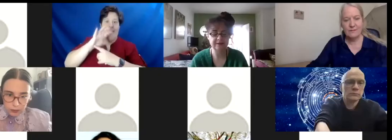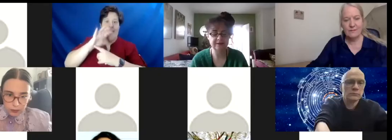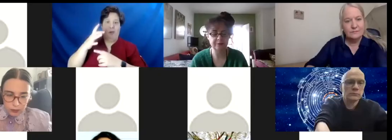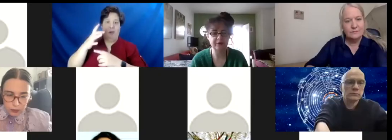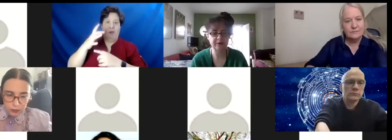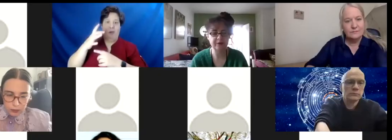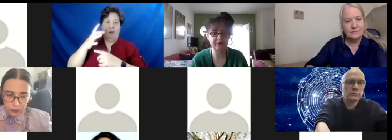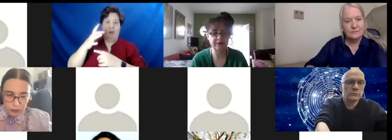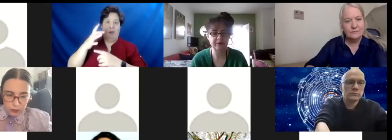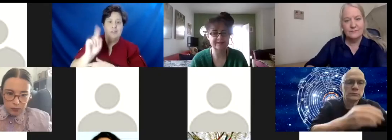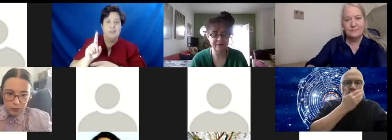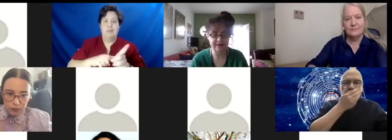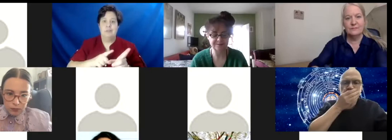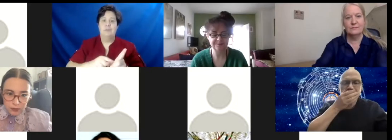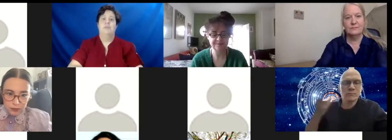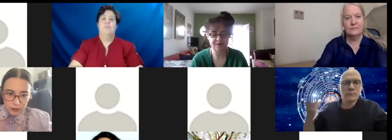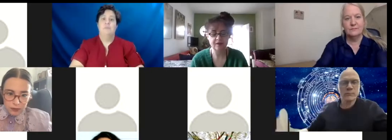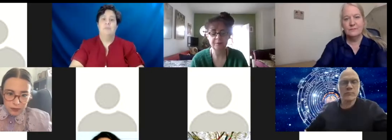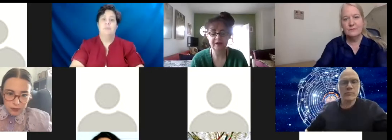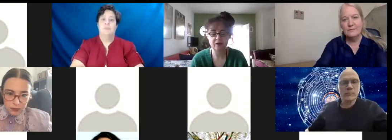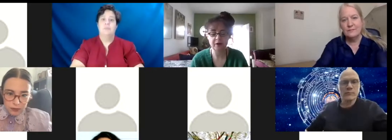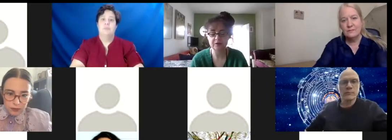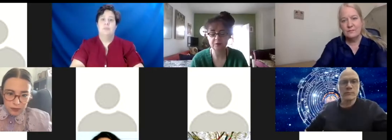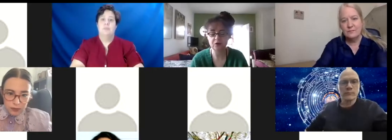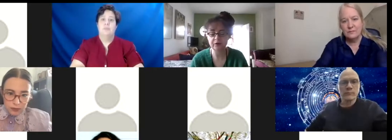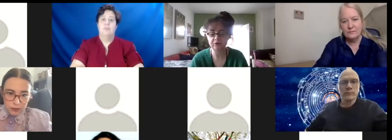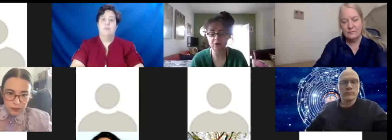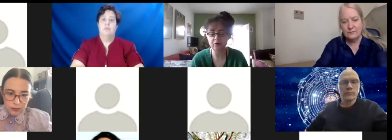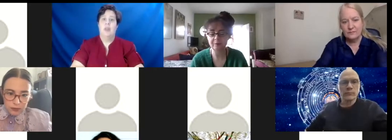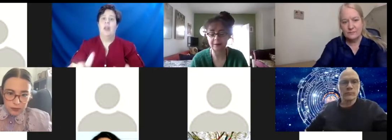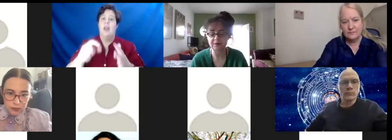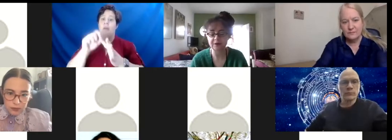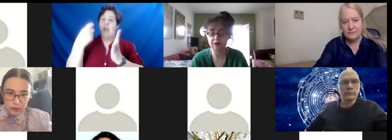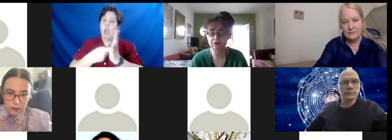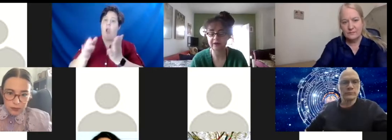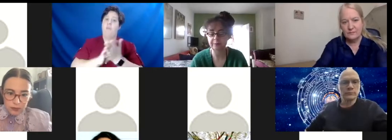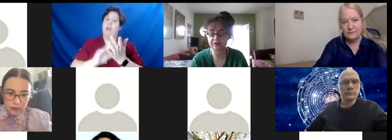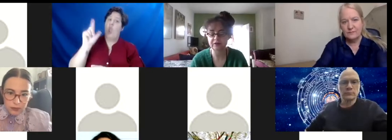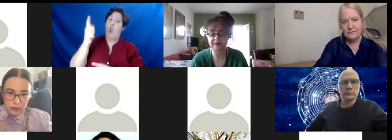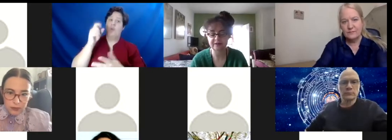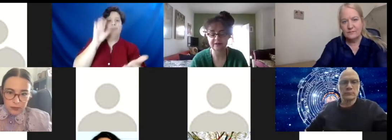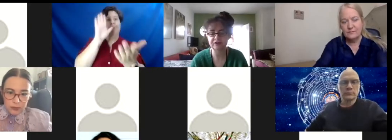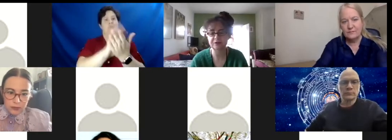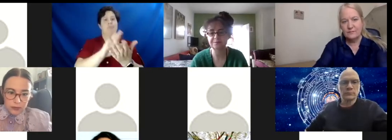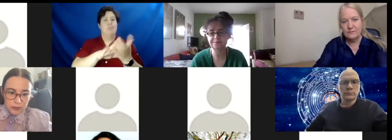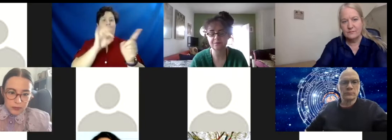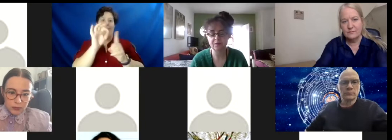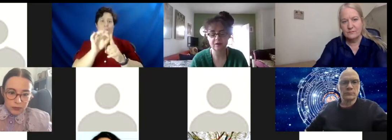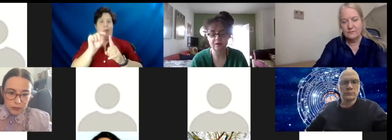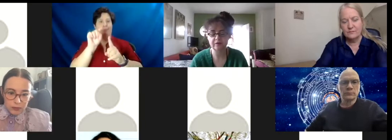to bring us together again. A PR moment to put Lewisham on the map as a culturally ambitious